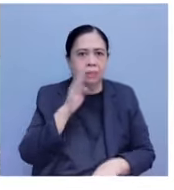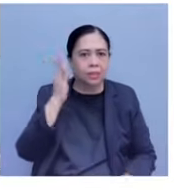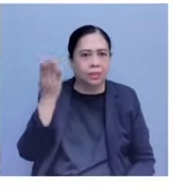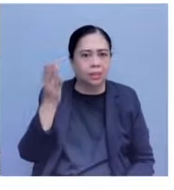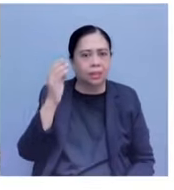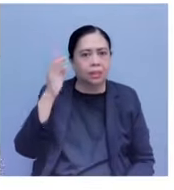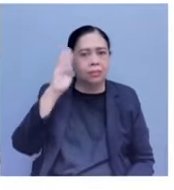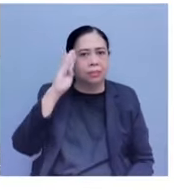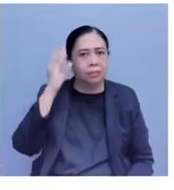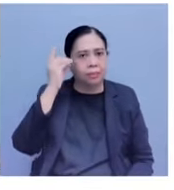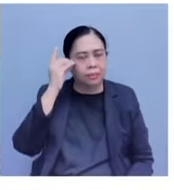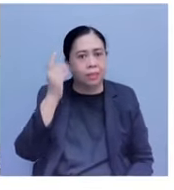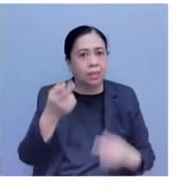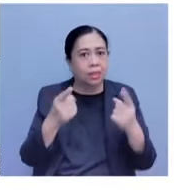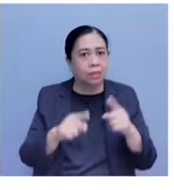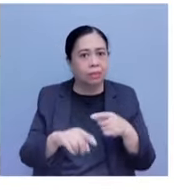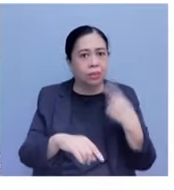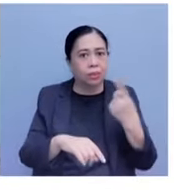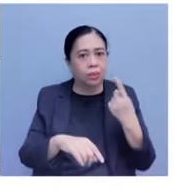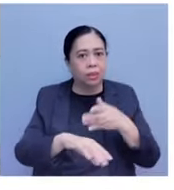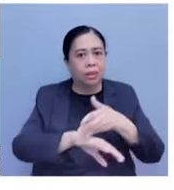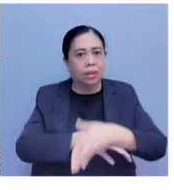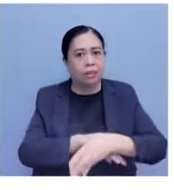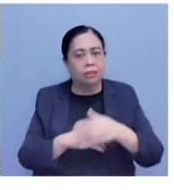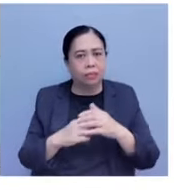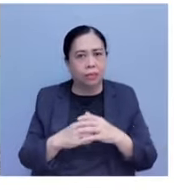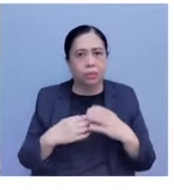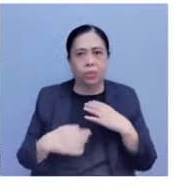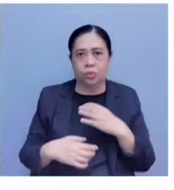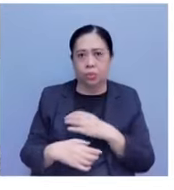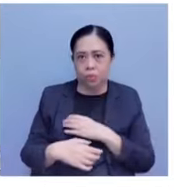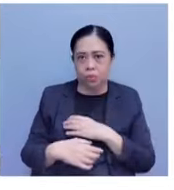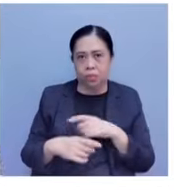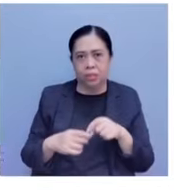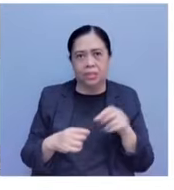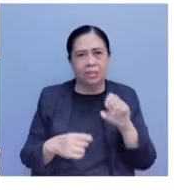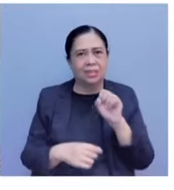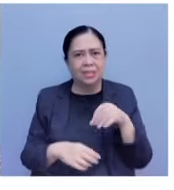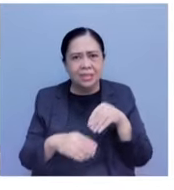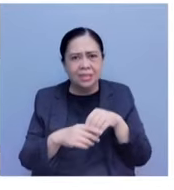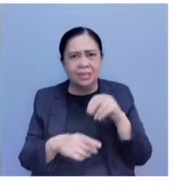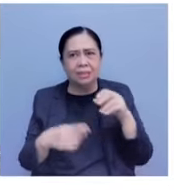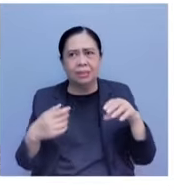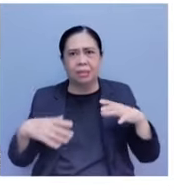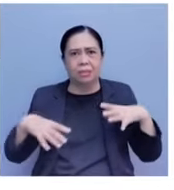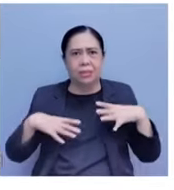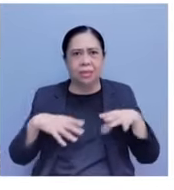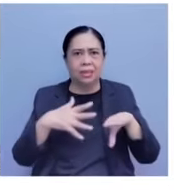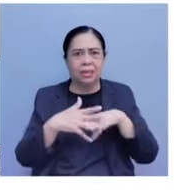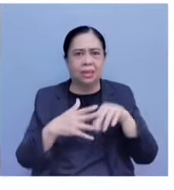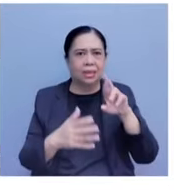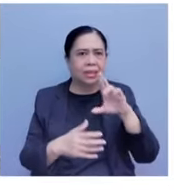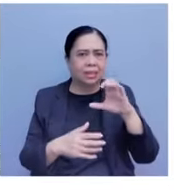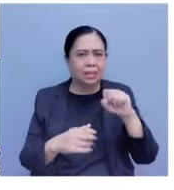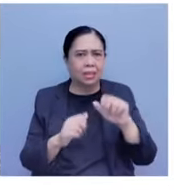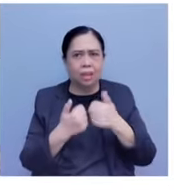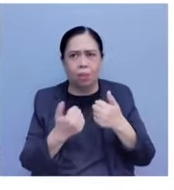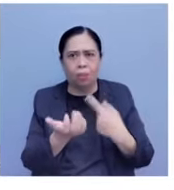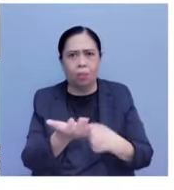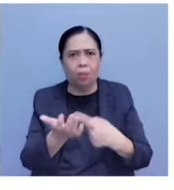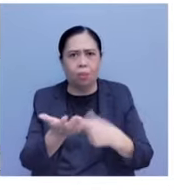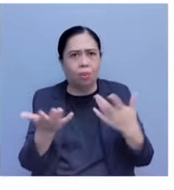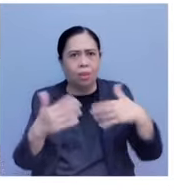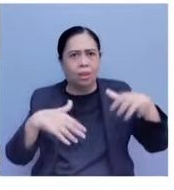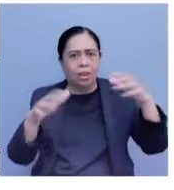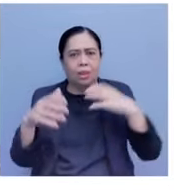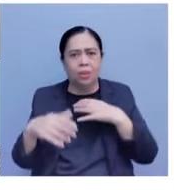I mean, it only happened after the Congress is in recess. So it wasn't really tackled. So that's not really true. We